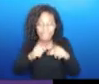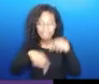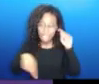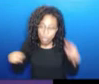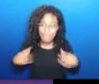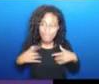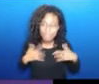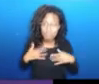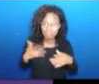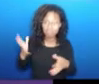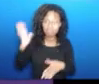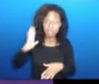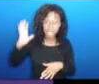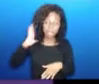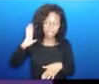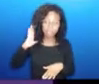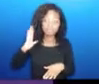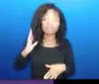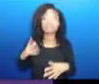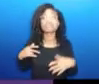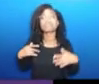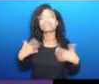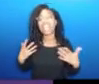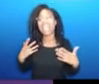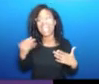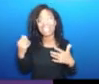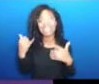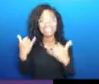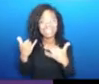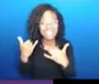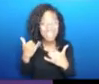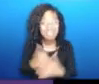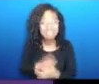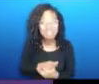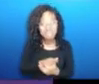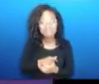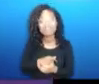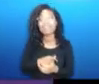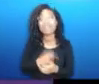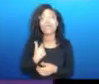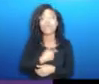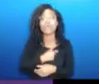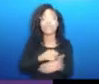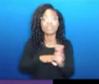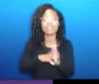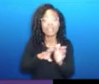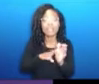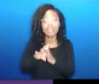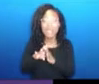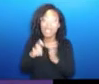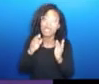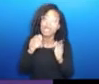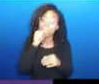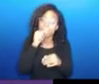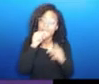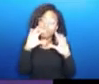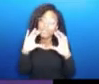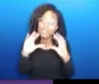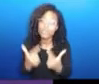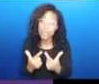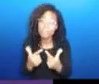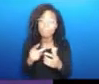we've done in the past, and ones that are coming up. We are developing private group pages for